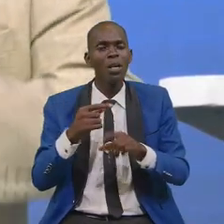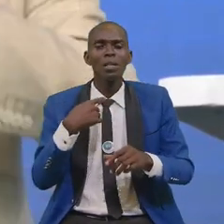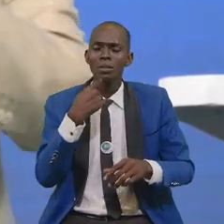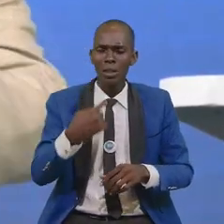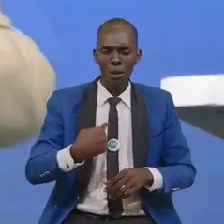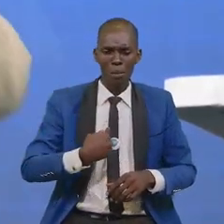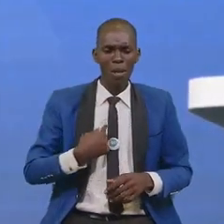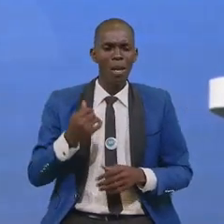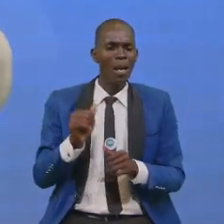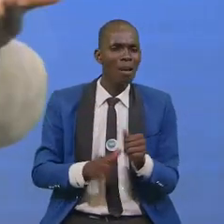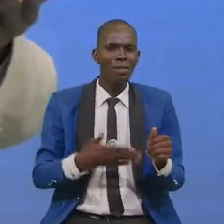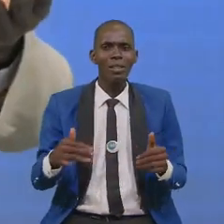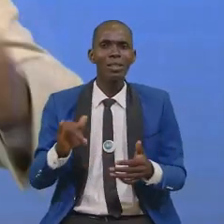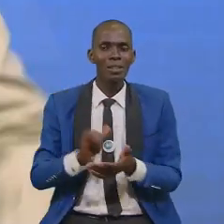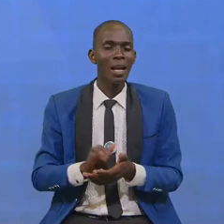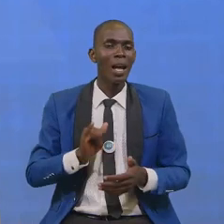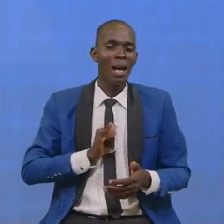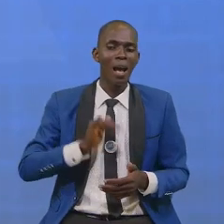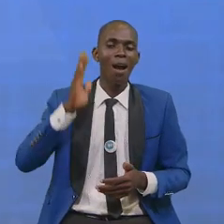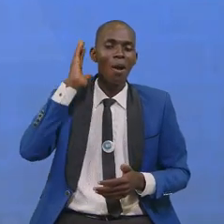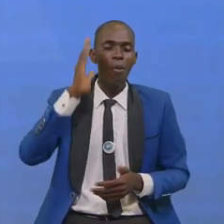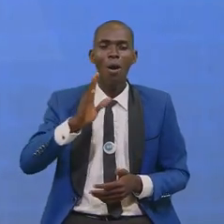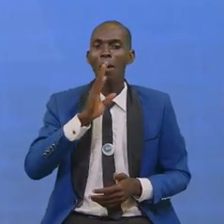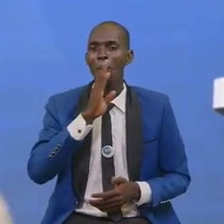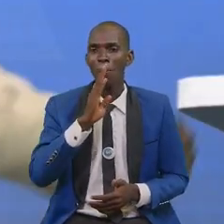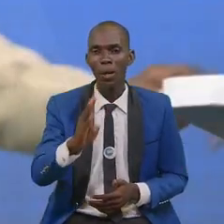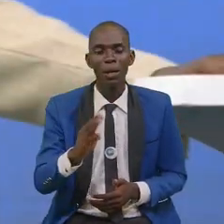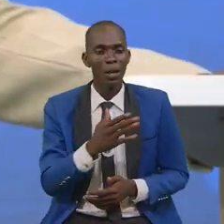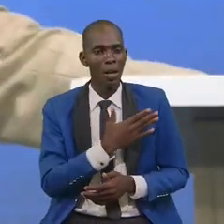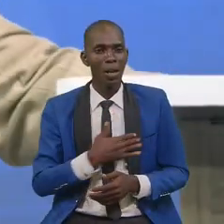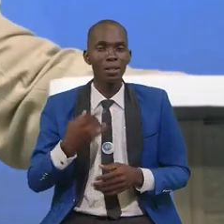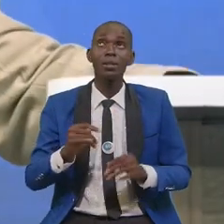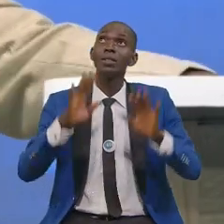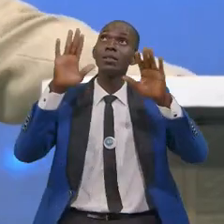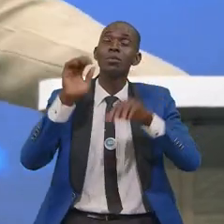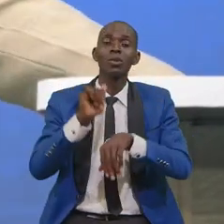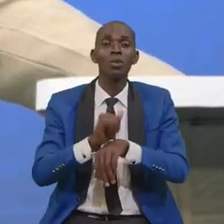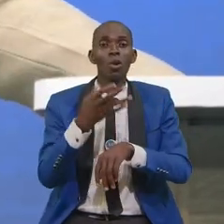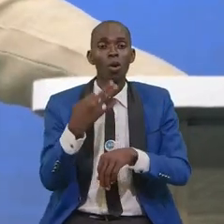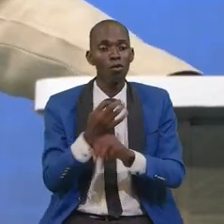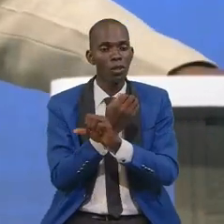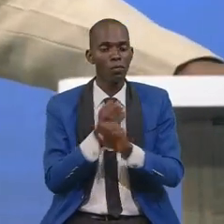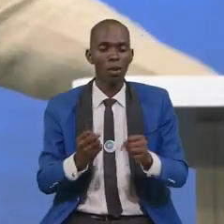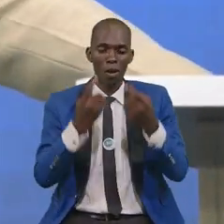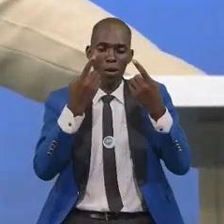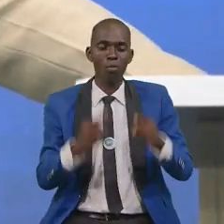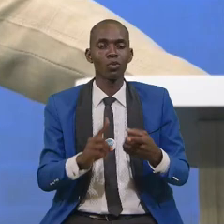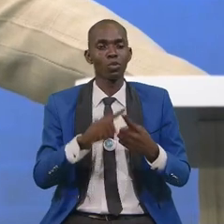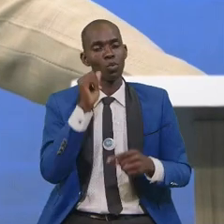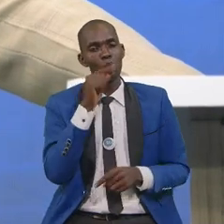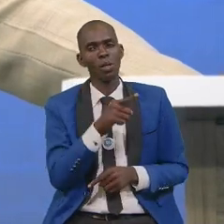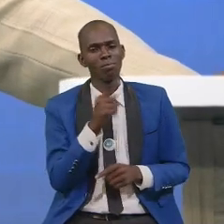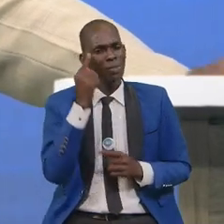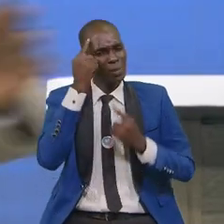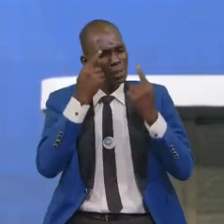I will be. And the miracle of salvation came unto her. Think about that woman.